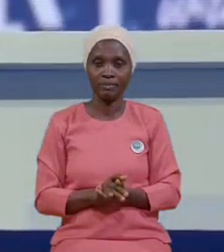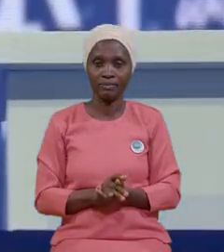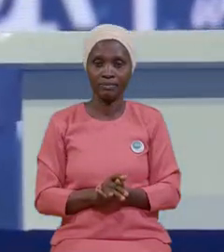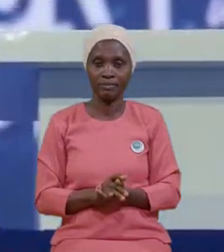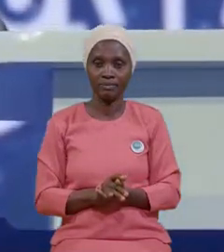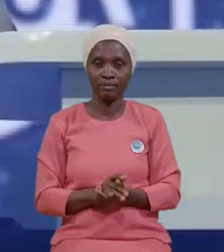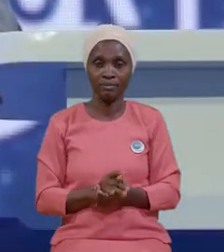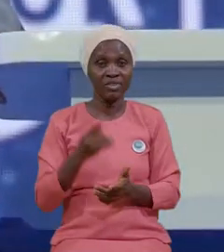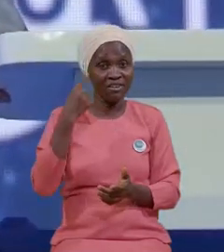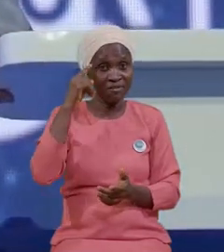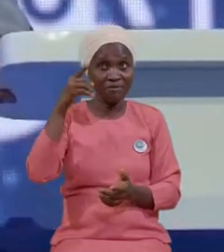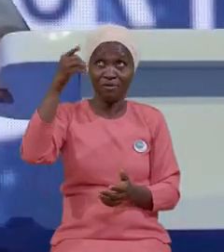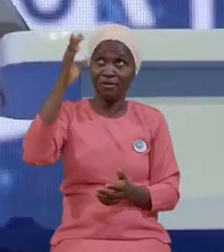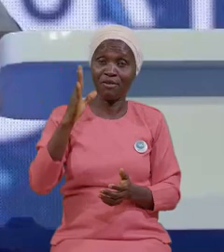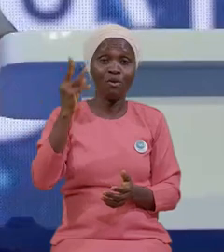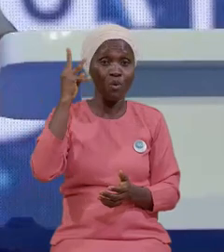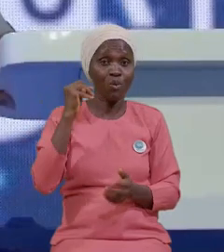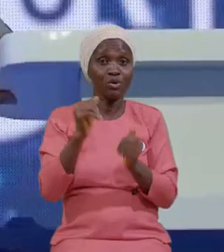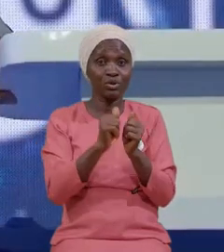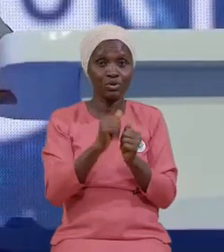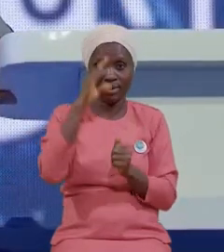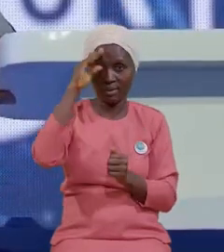For God was with him.